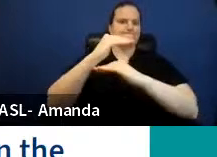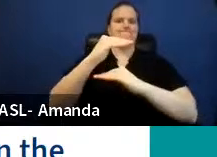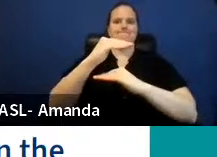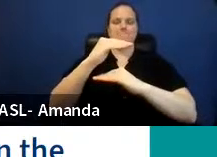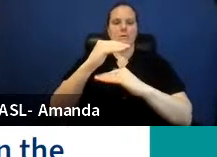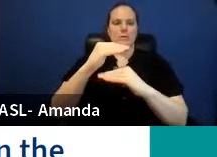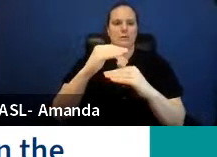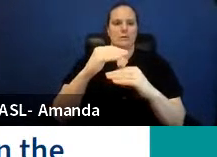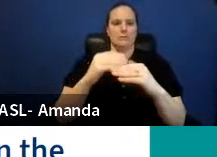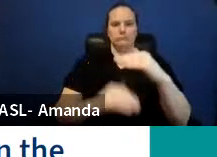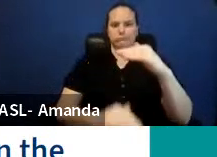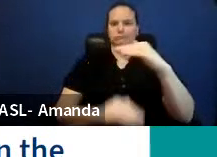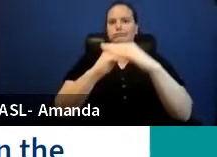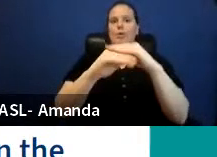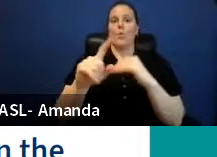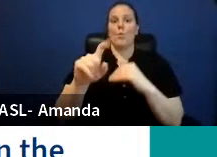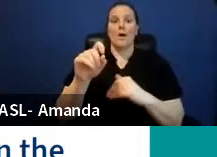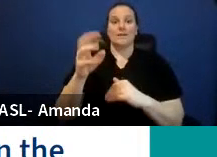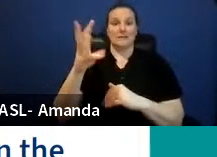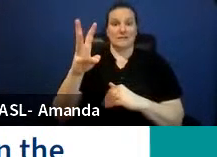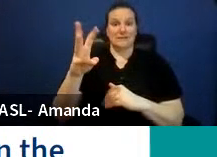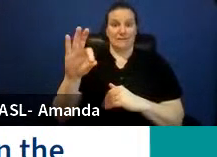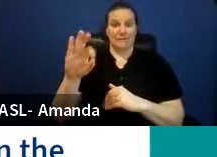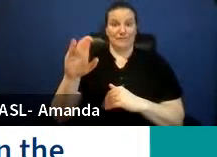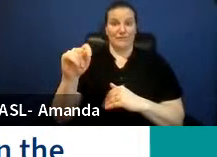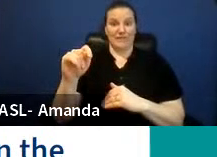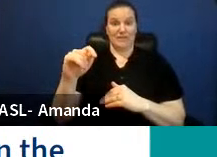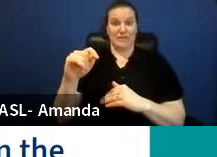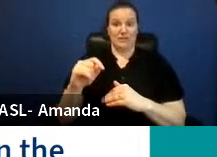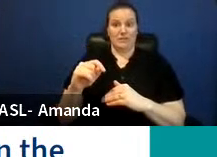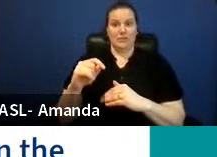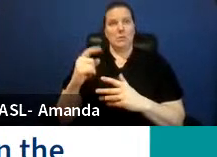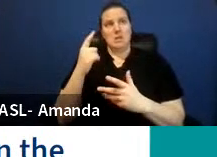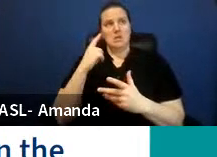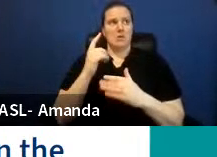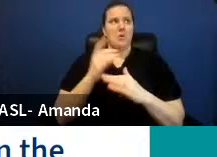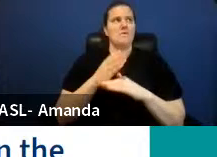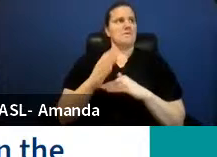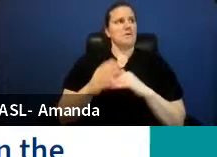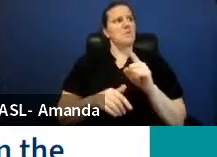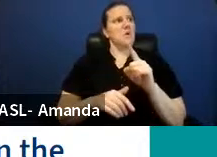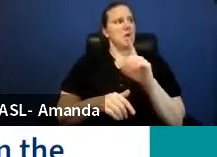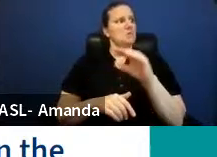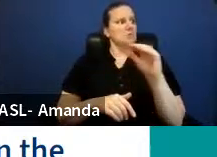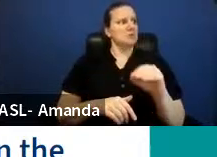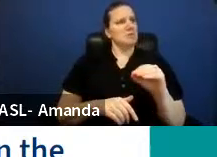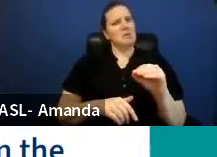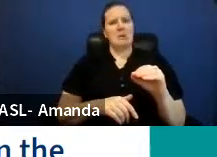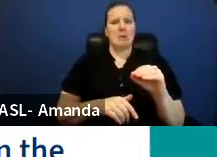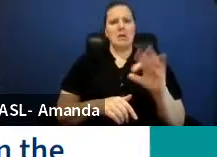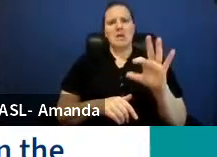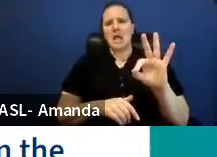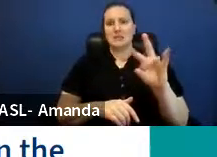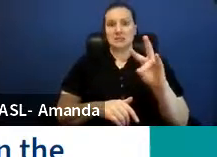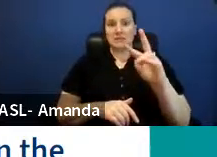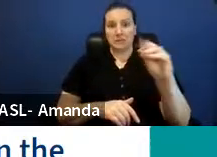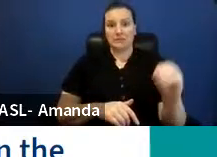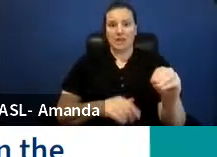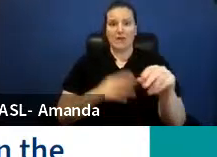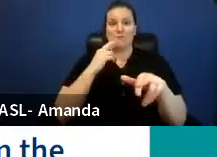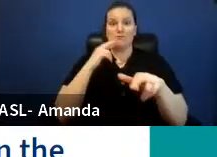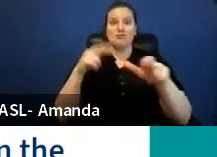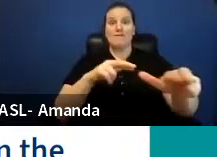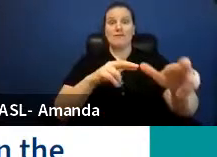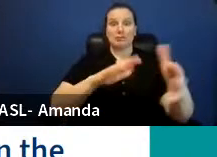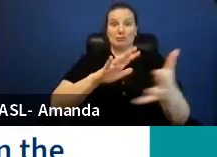meets the needs of over or nearly 100%, but probably over 97% of the river traffic, except for folks